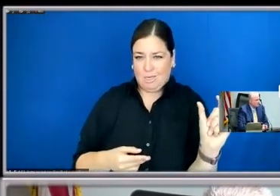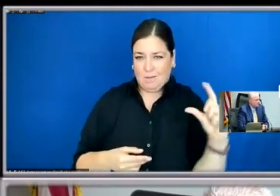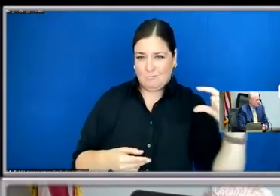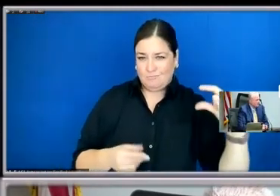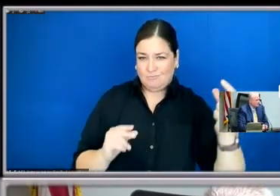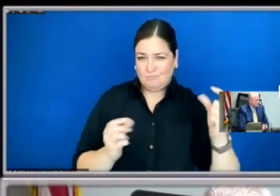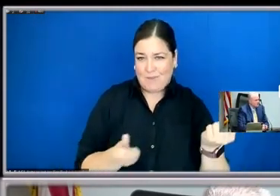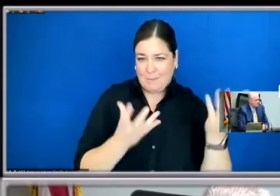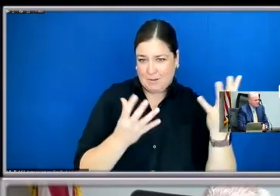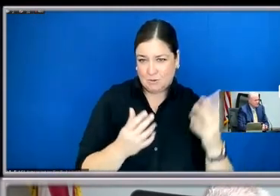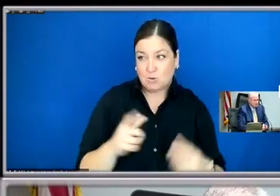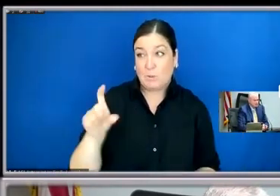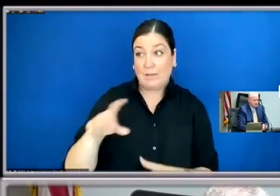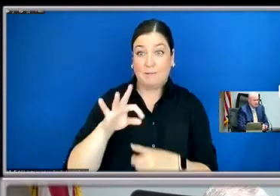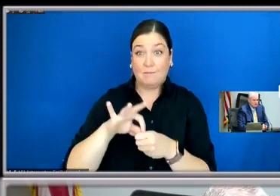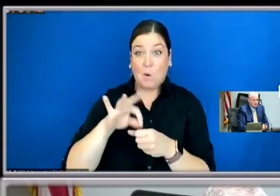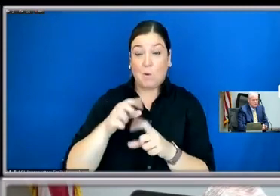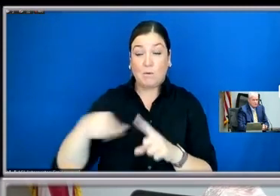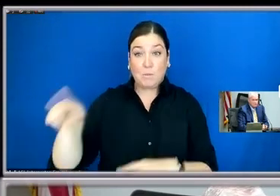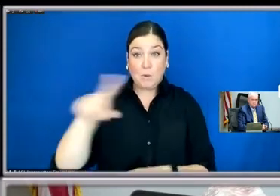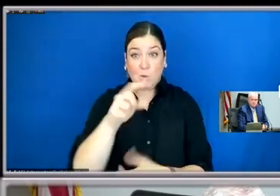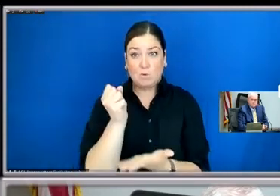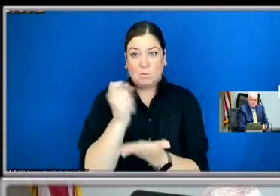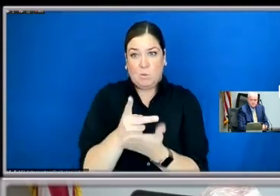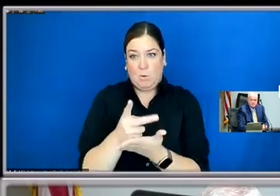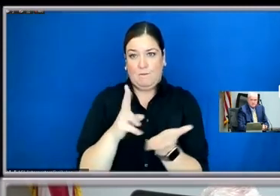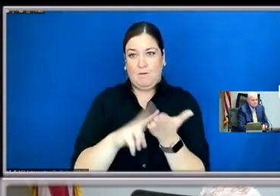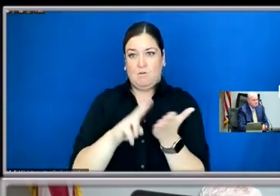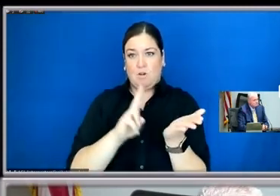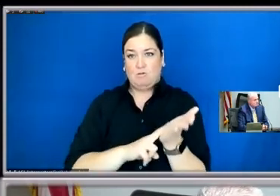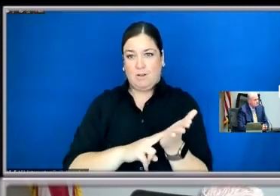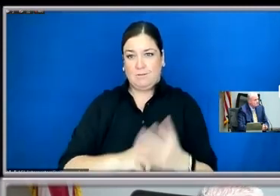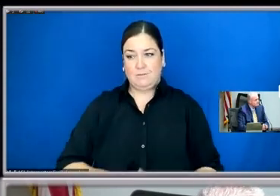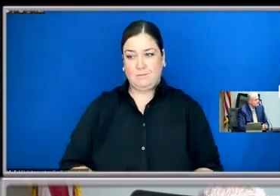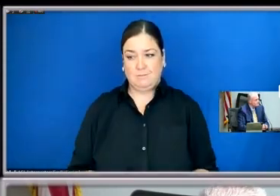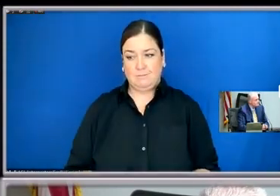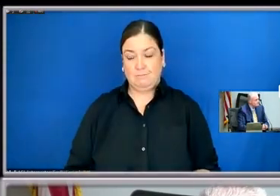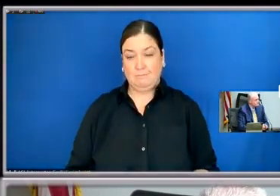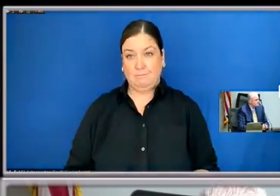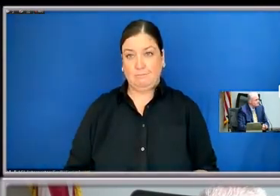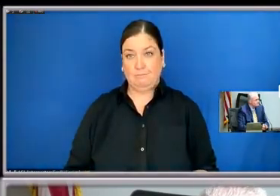we need a vote from the board to approve those contracts.